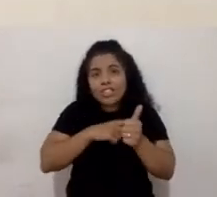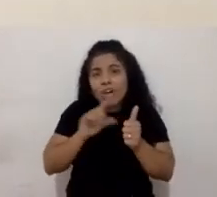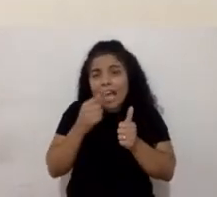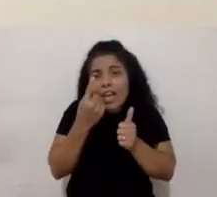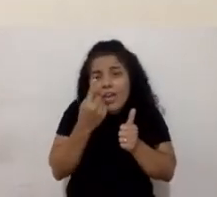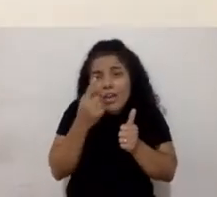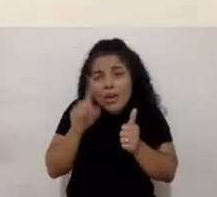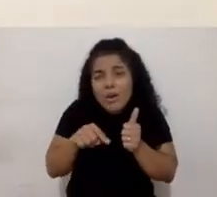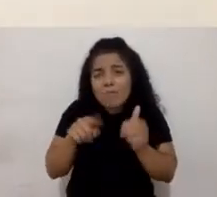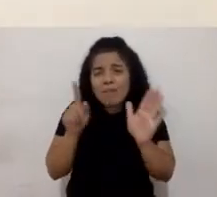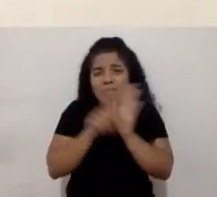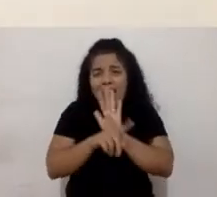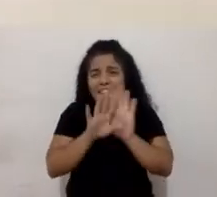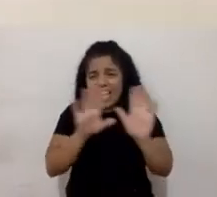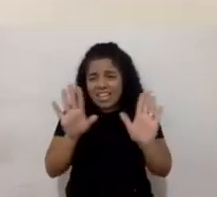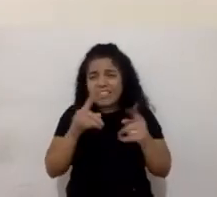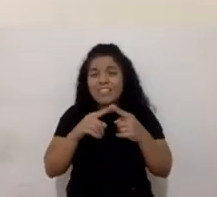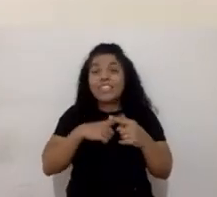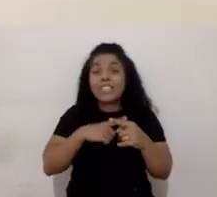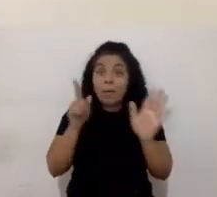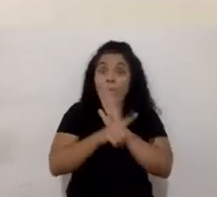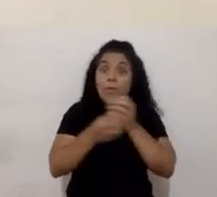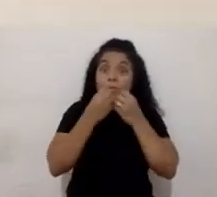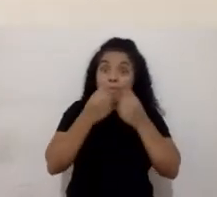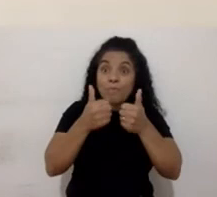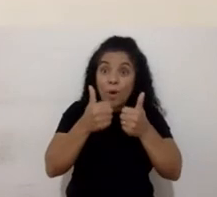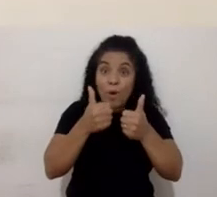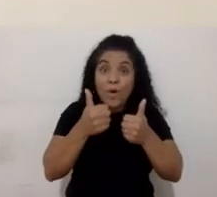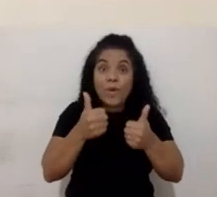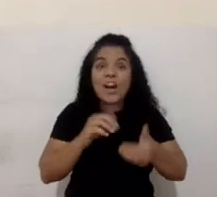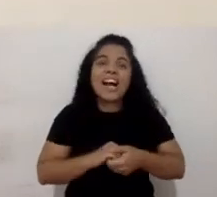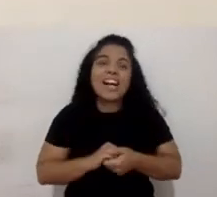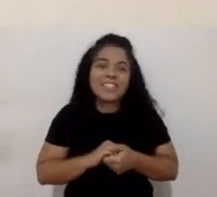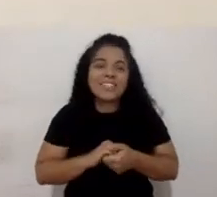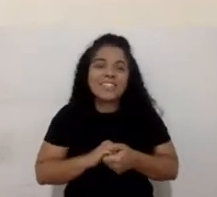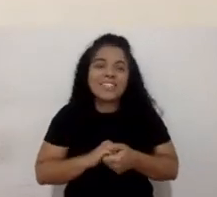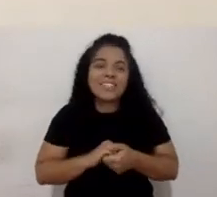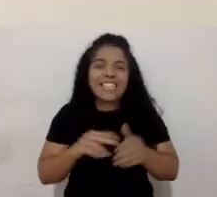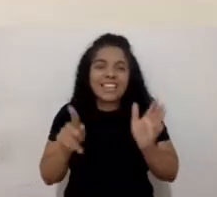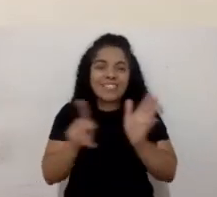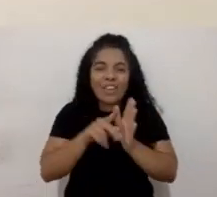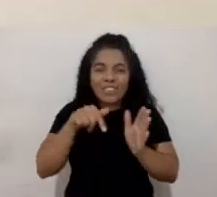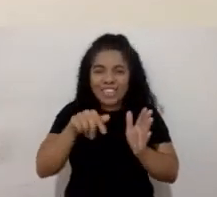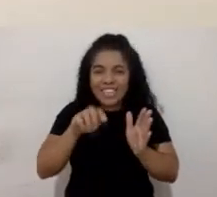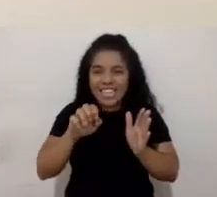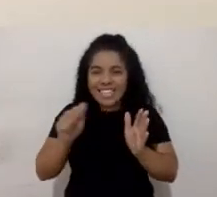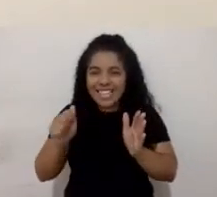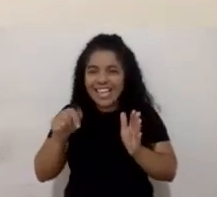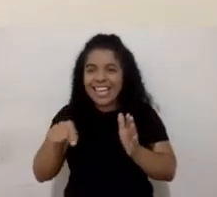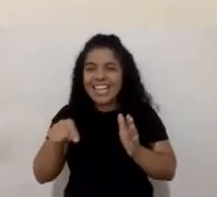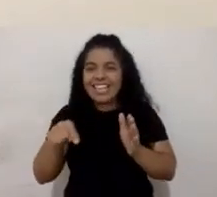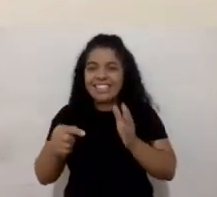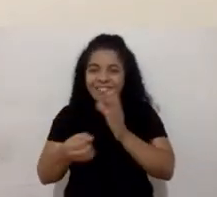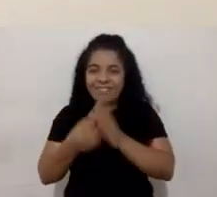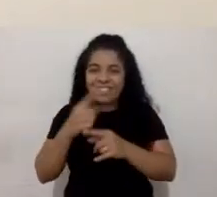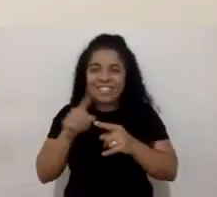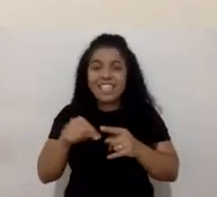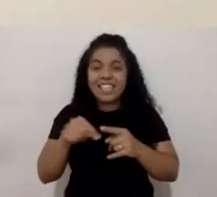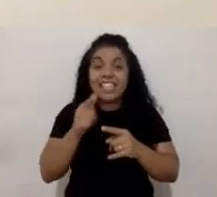the Q&A. And I'm gonna, it was already posted in English, so I'm just gonna read it out loud,